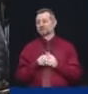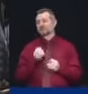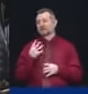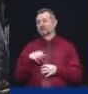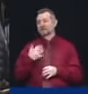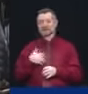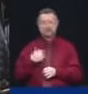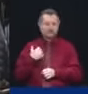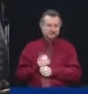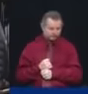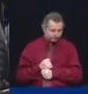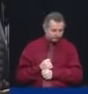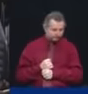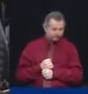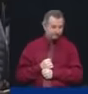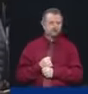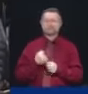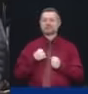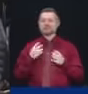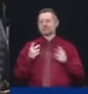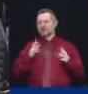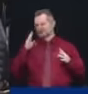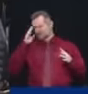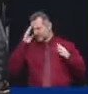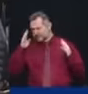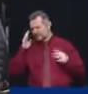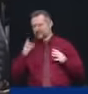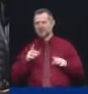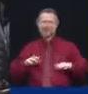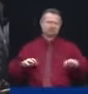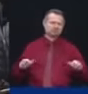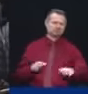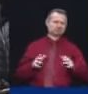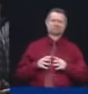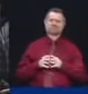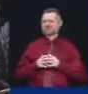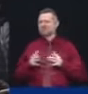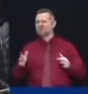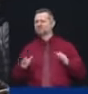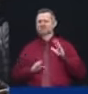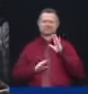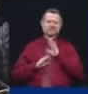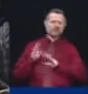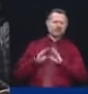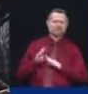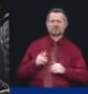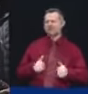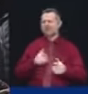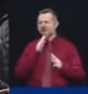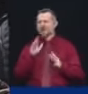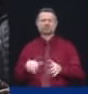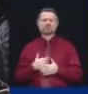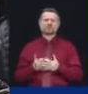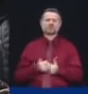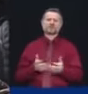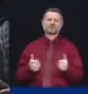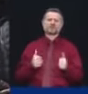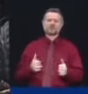A lot of creativity, a lot of effort, a lot of growth, a lot of positive. So the sun is